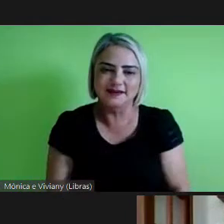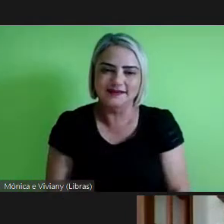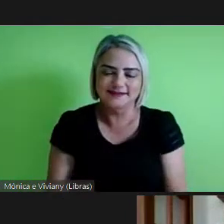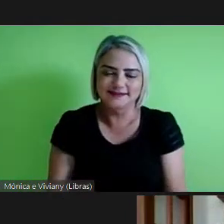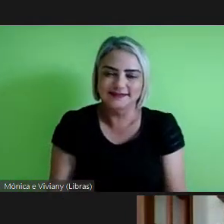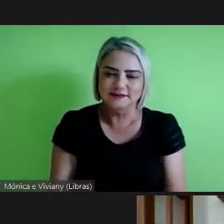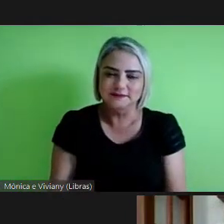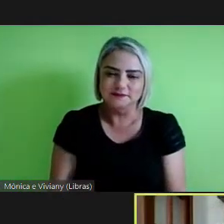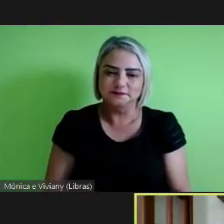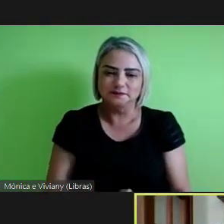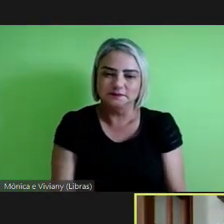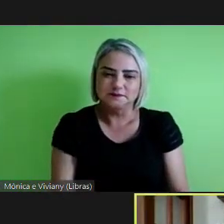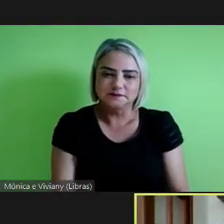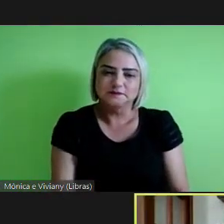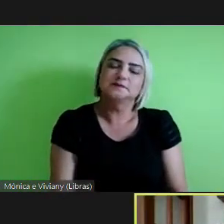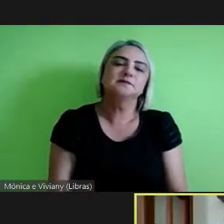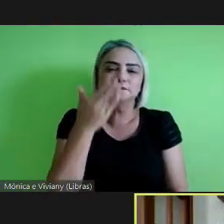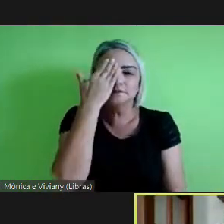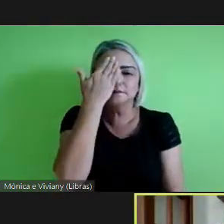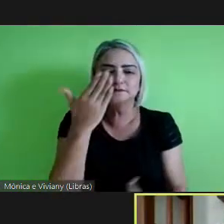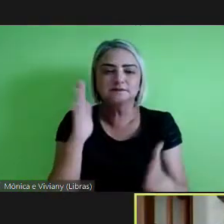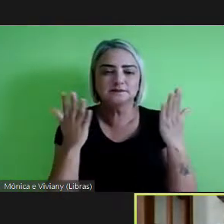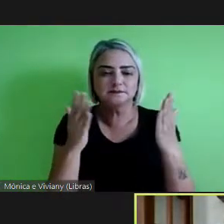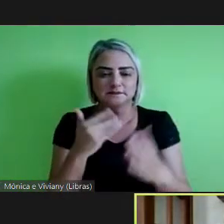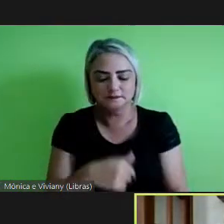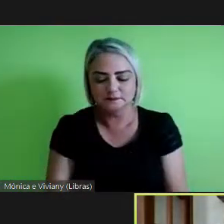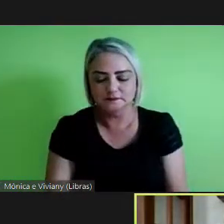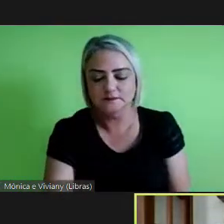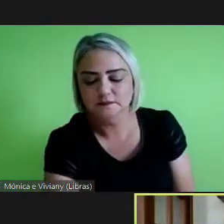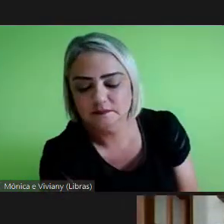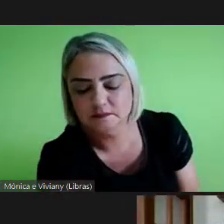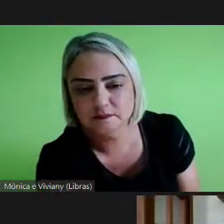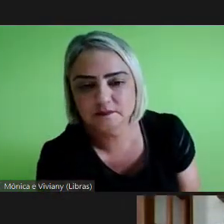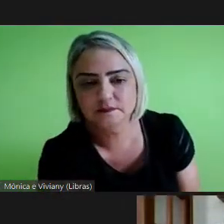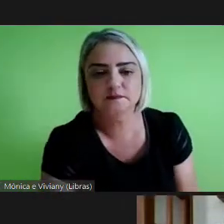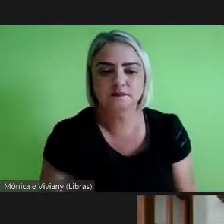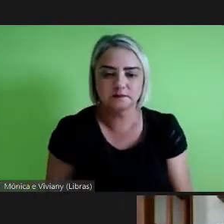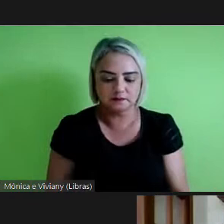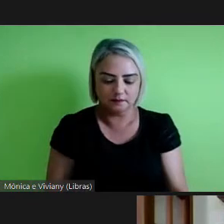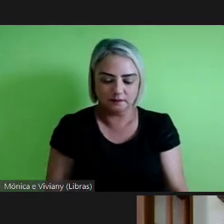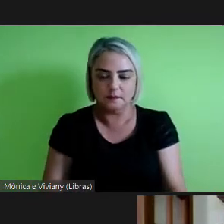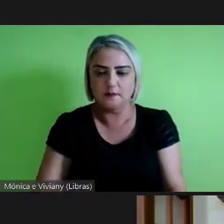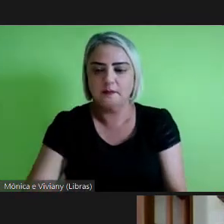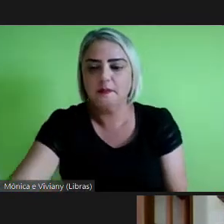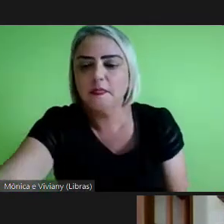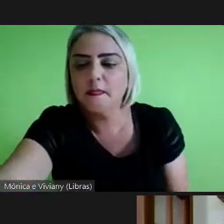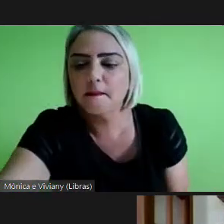very much. Congratulations. Thank you. Bye-bye.